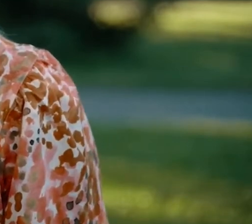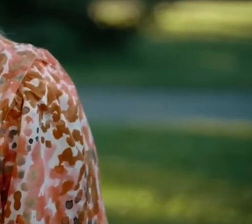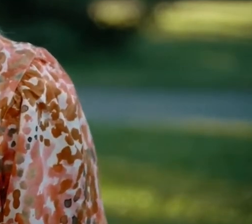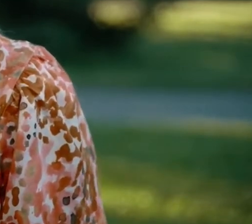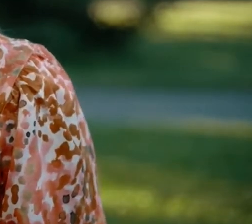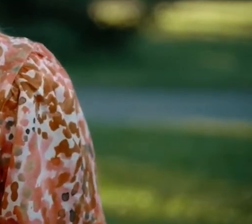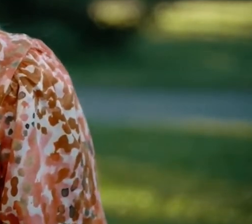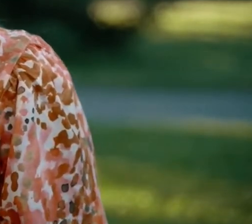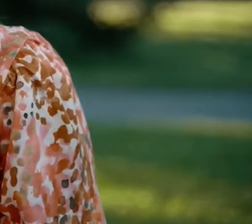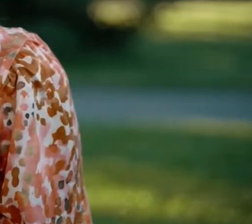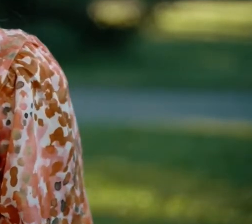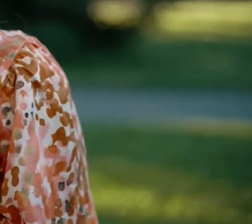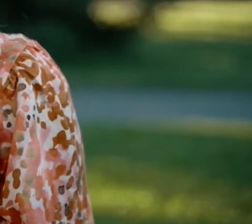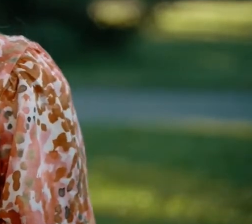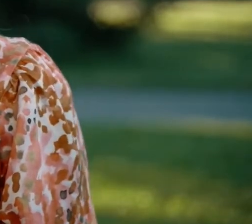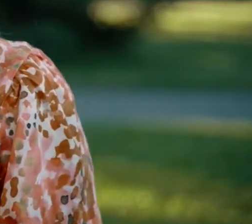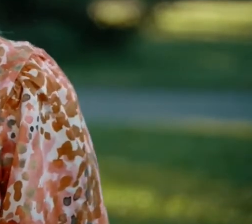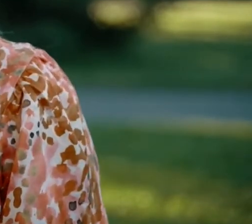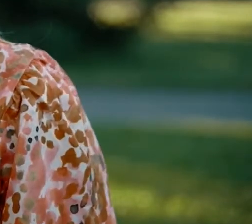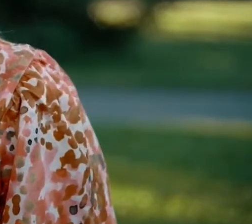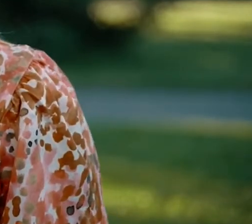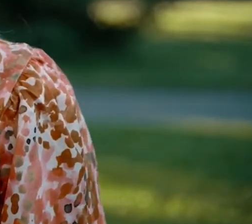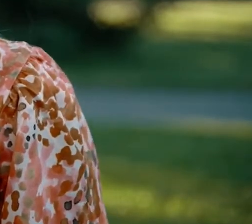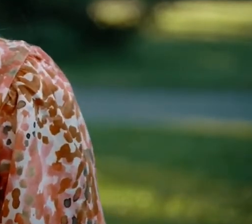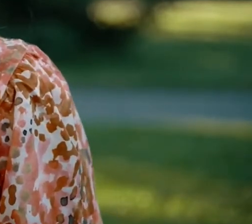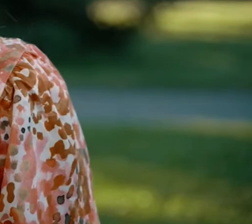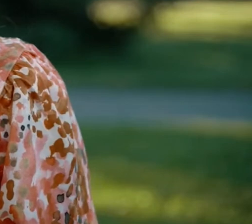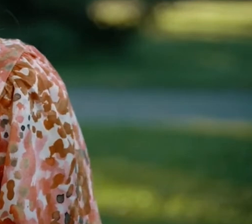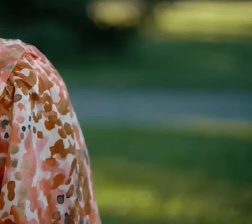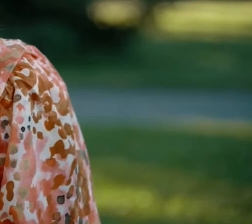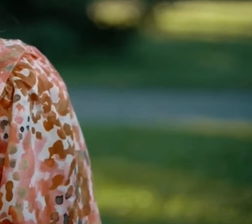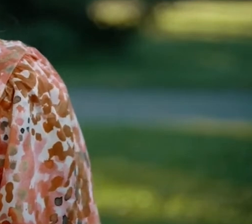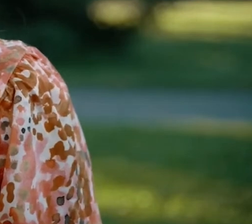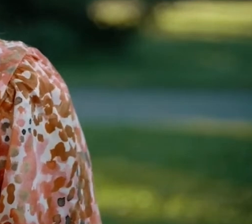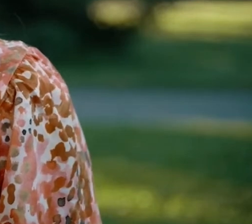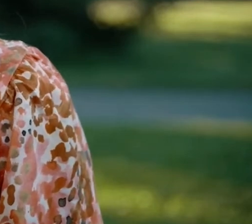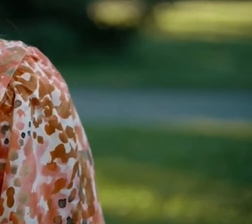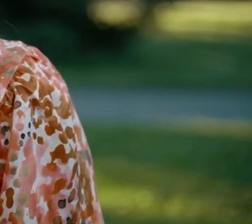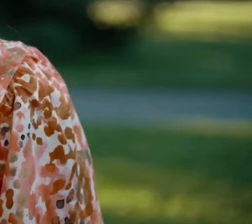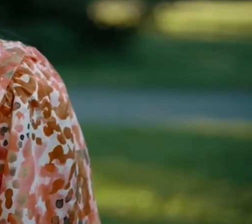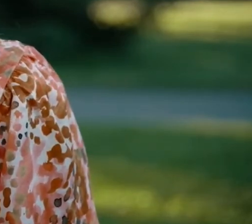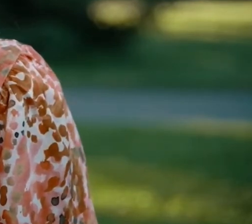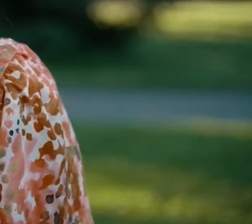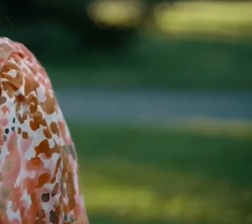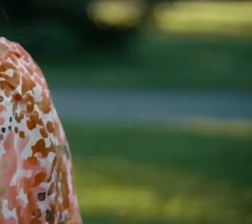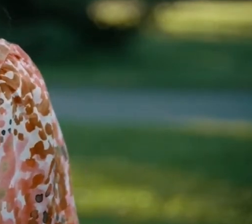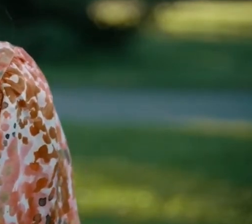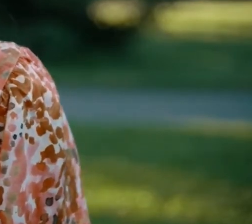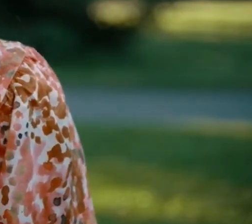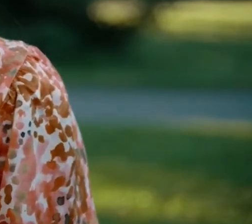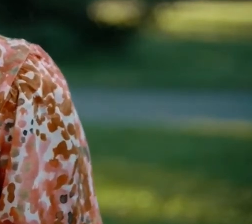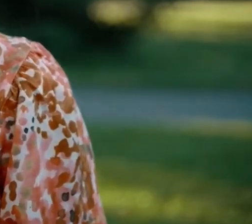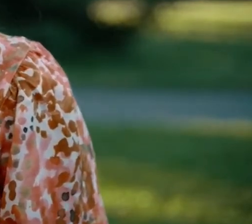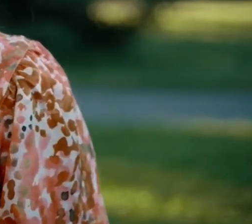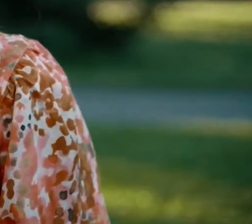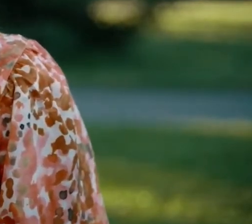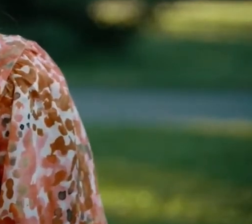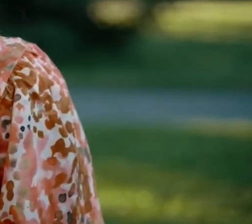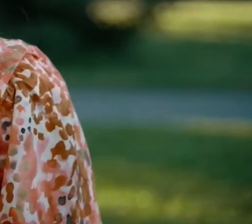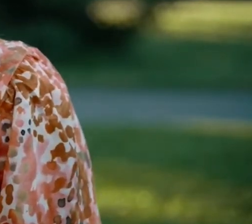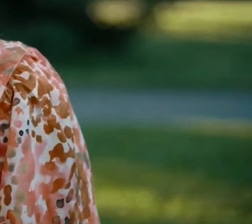Diversity. Professor Partha Dasgupta has brought the attention of the world on